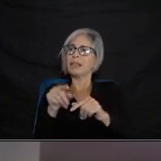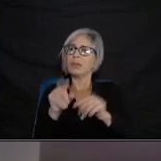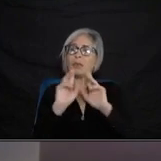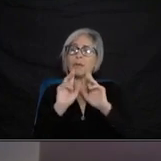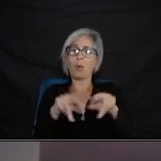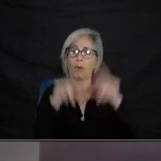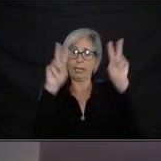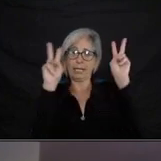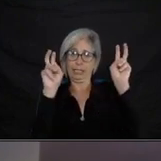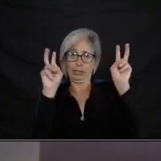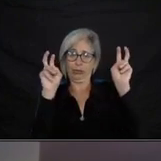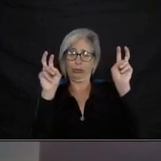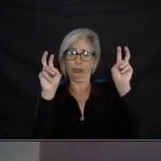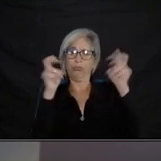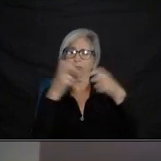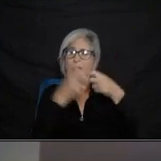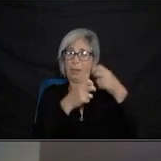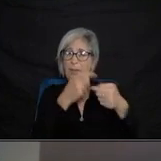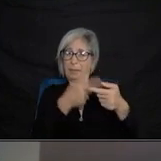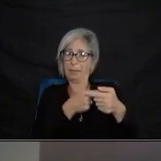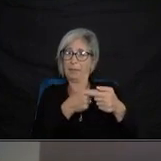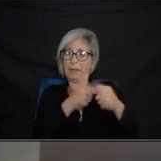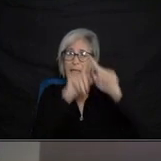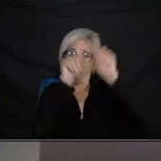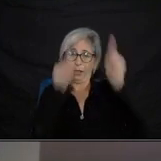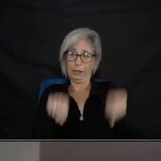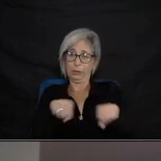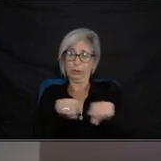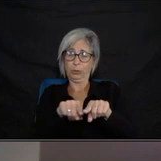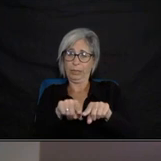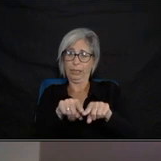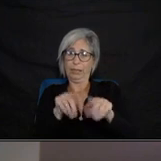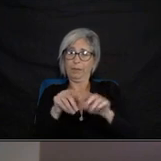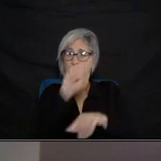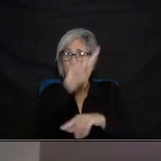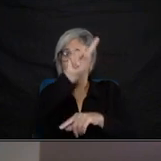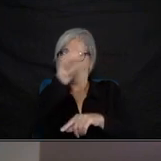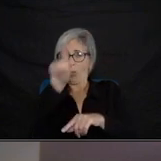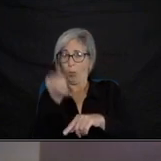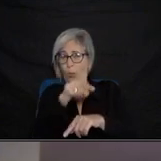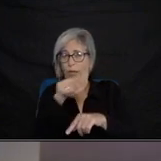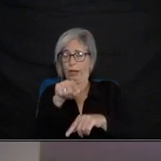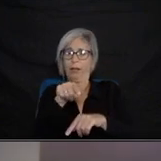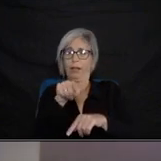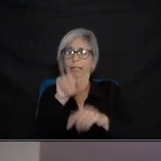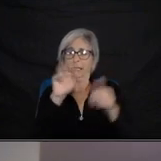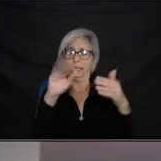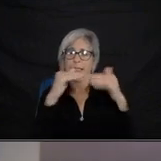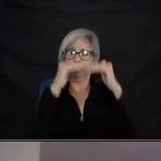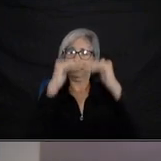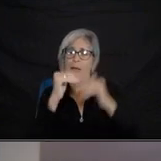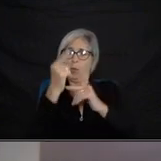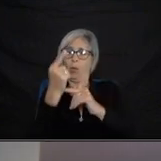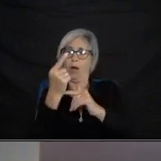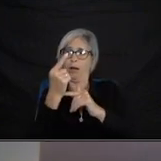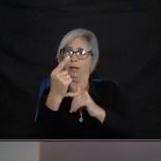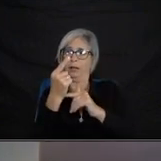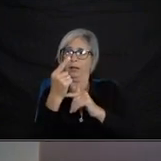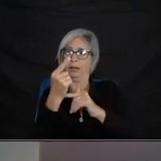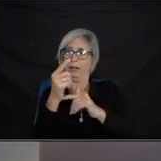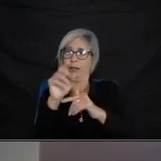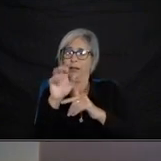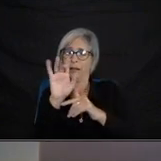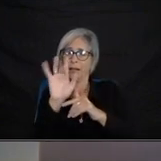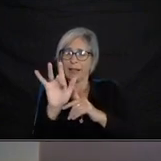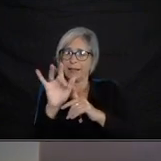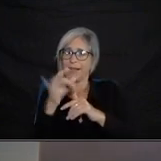on the app. You have the main screen, which brings you from the wheel. Step one, you just click the light not working, or in